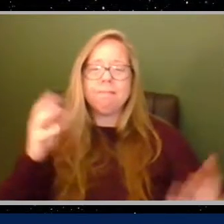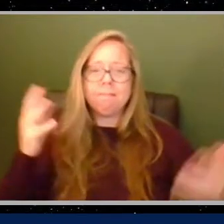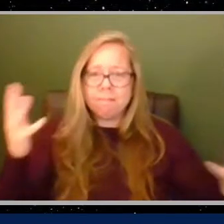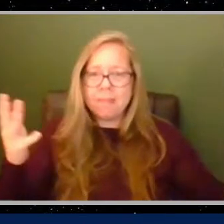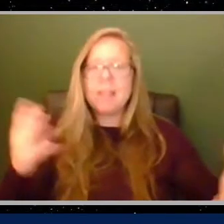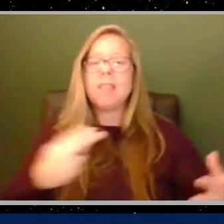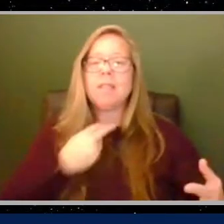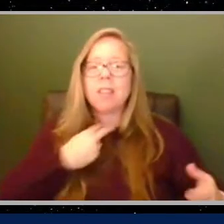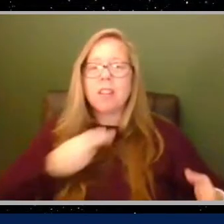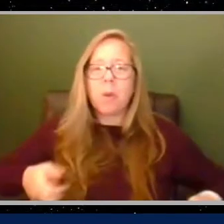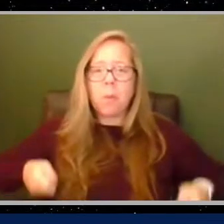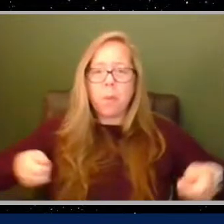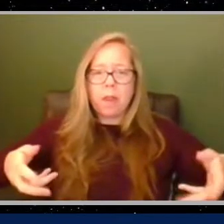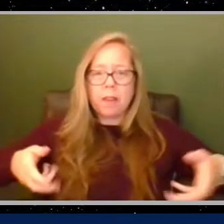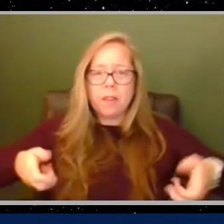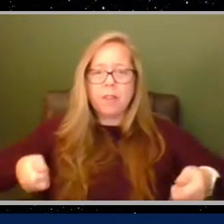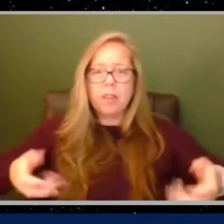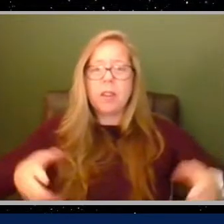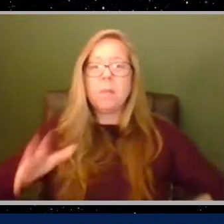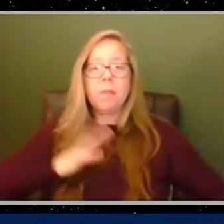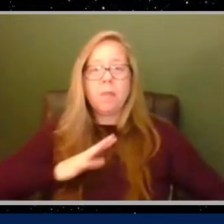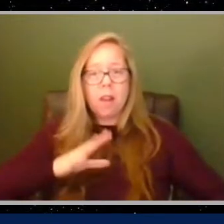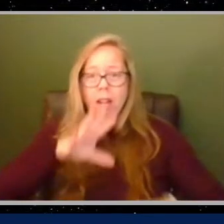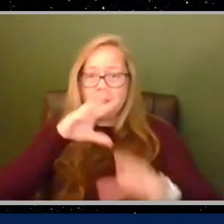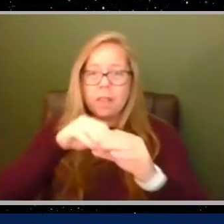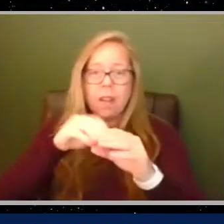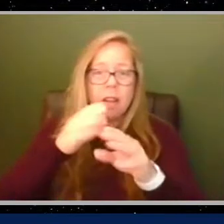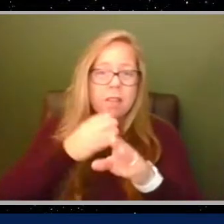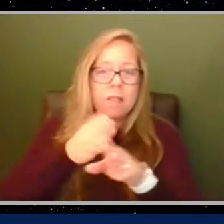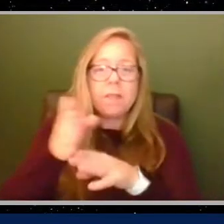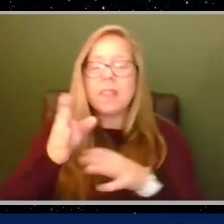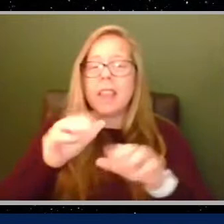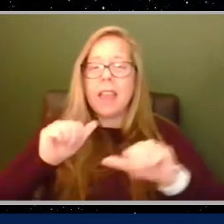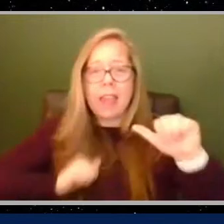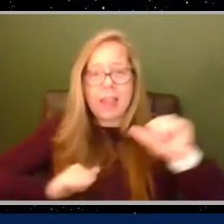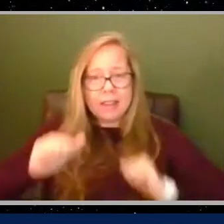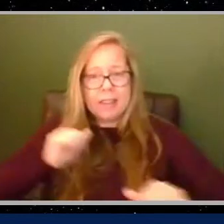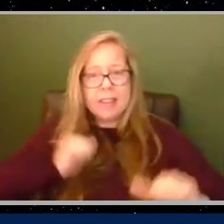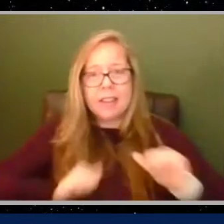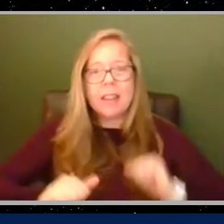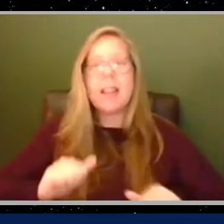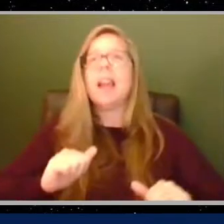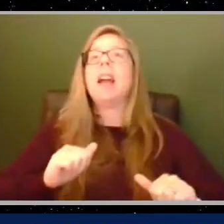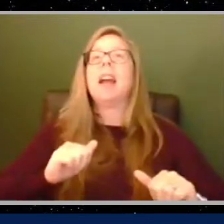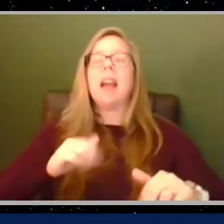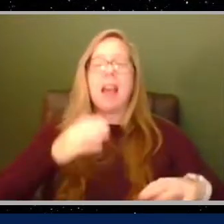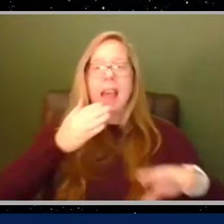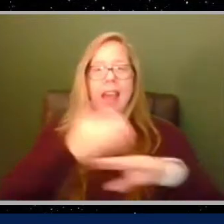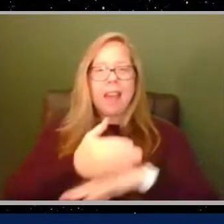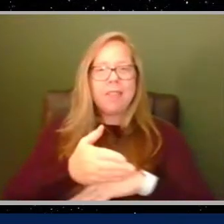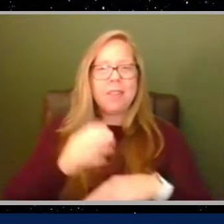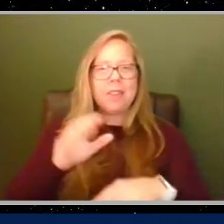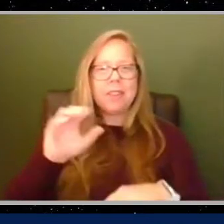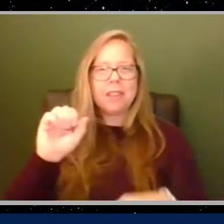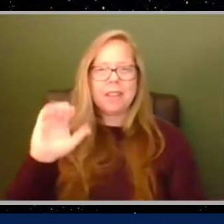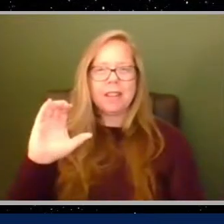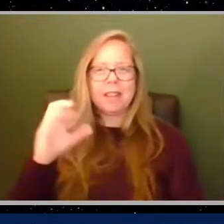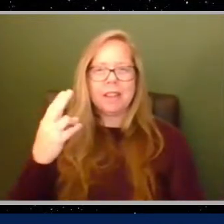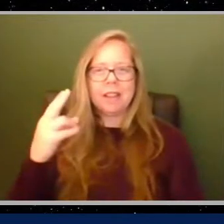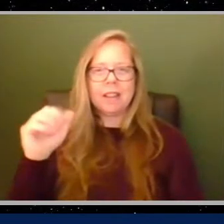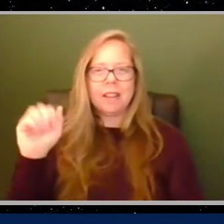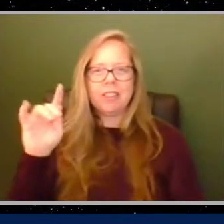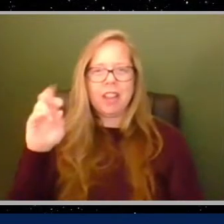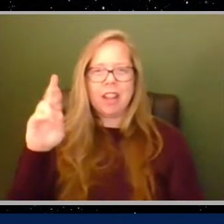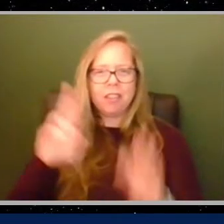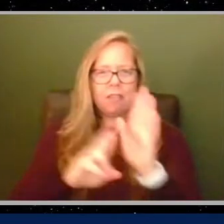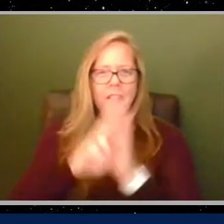the Challenger Centers for Space Science Education, which was created after the Challenger disaster. And they run simulated space missions and